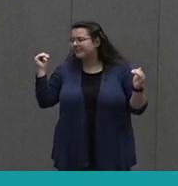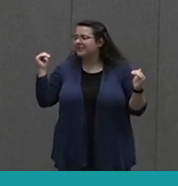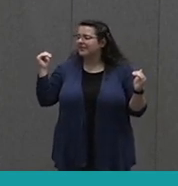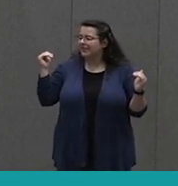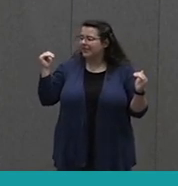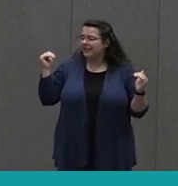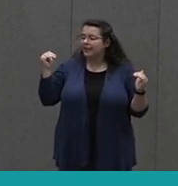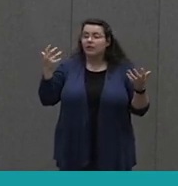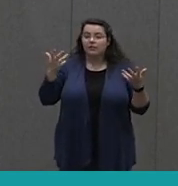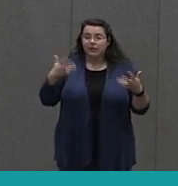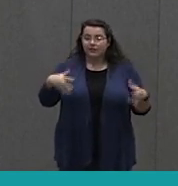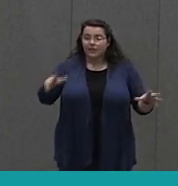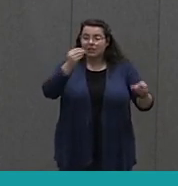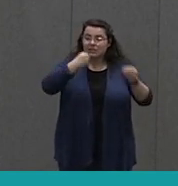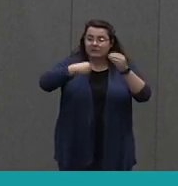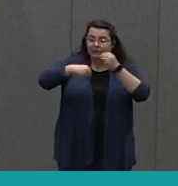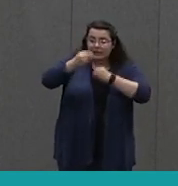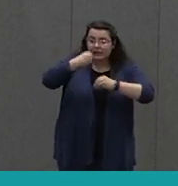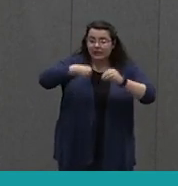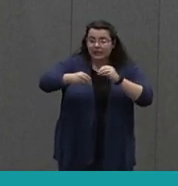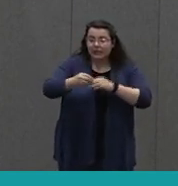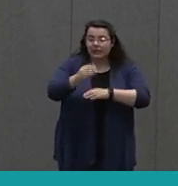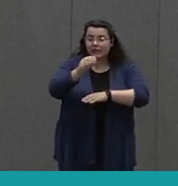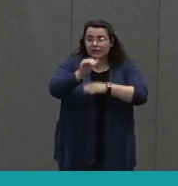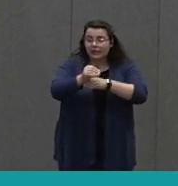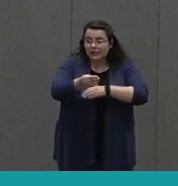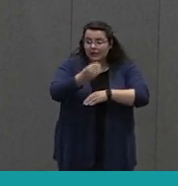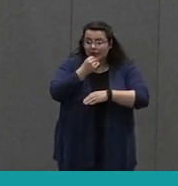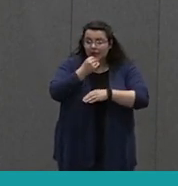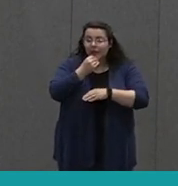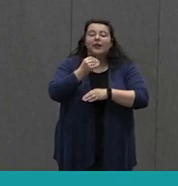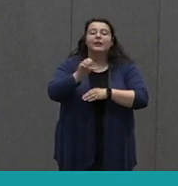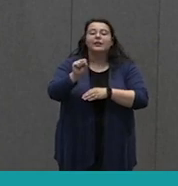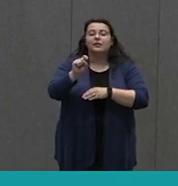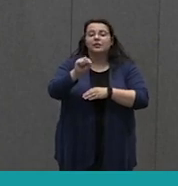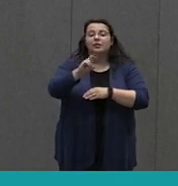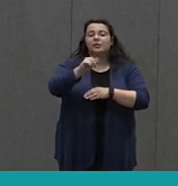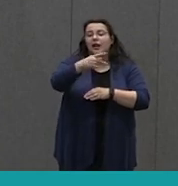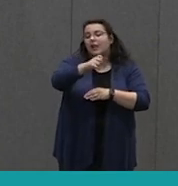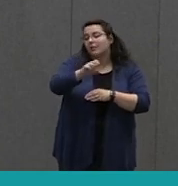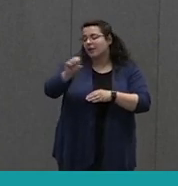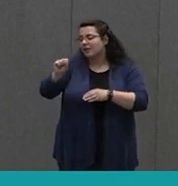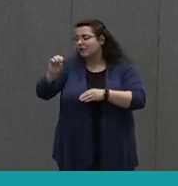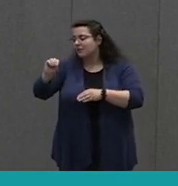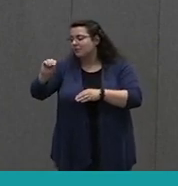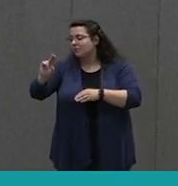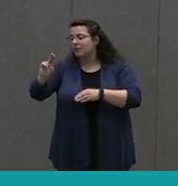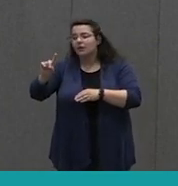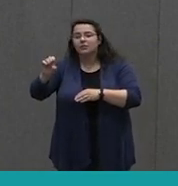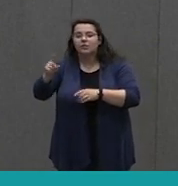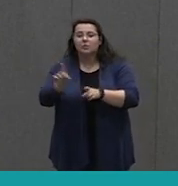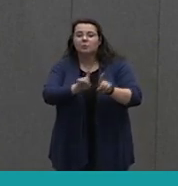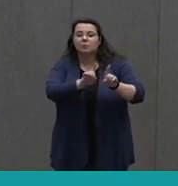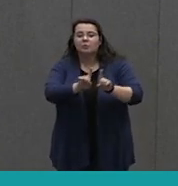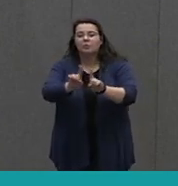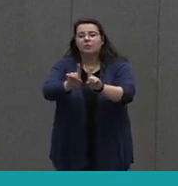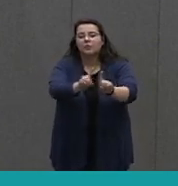together. And Smudge soon felt a warm, happy glow inside of